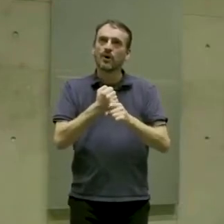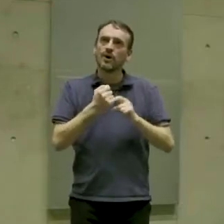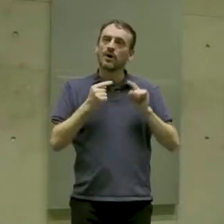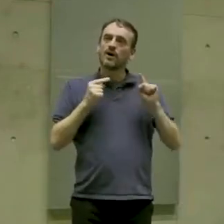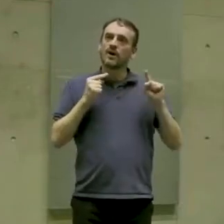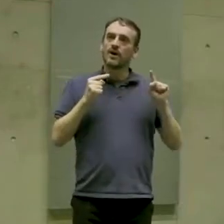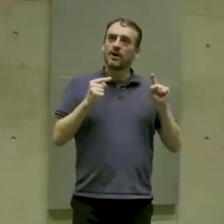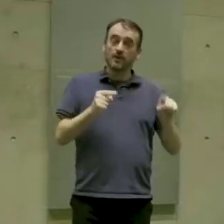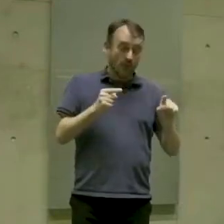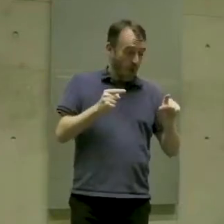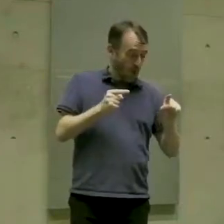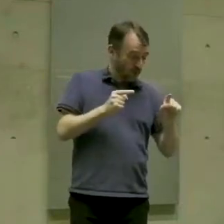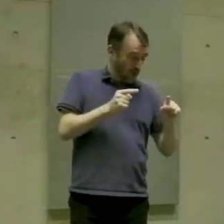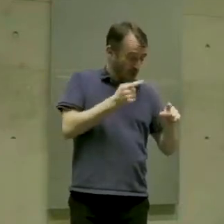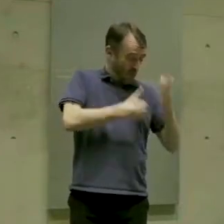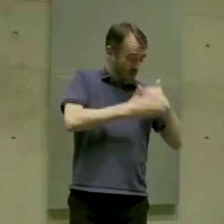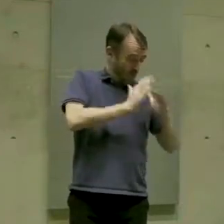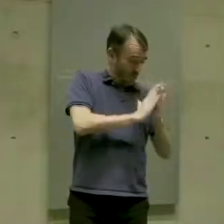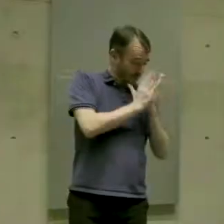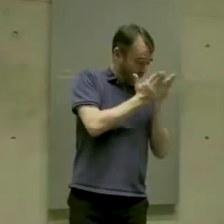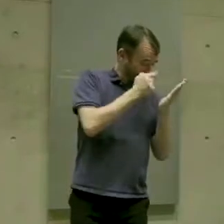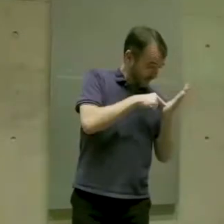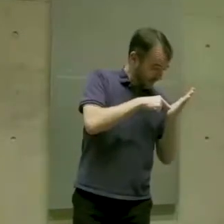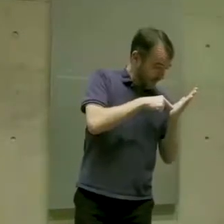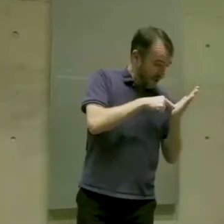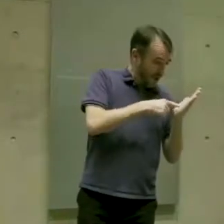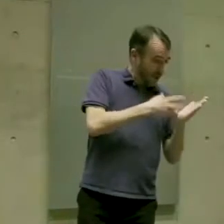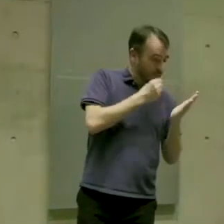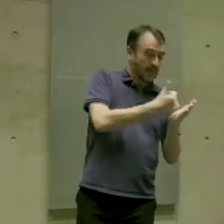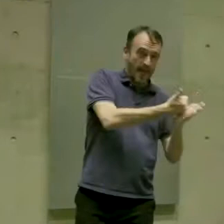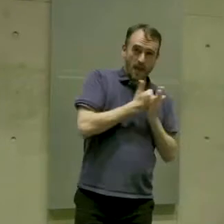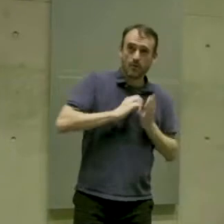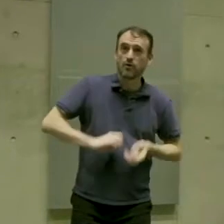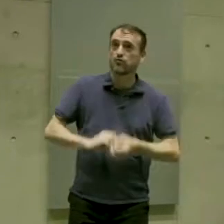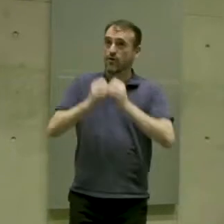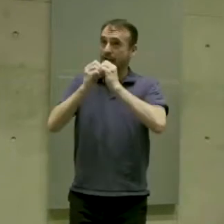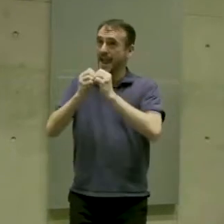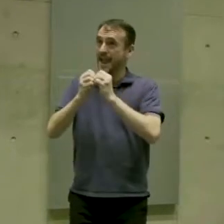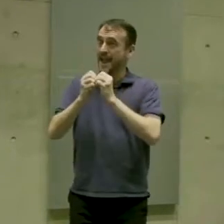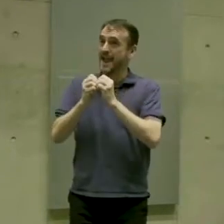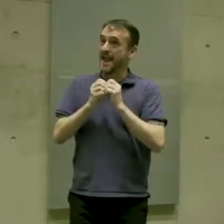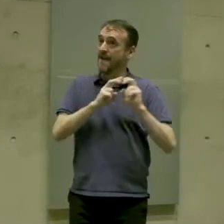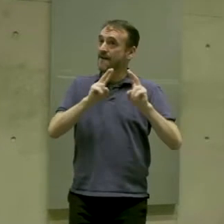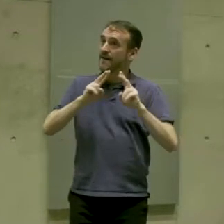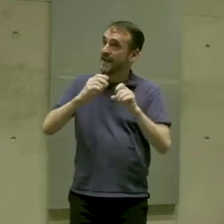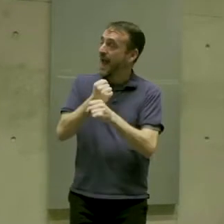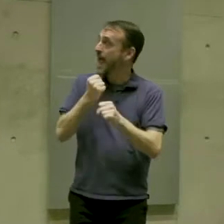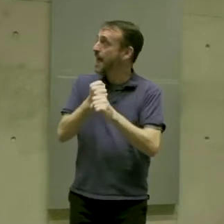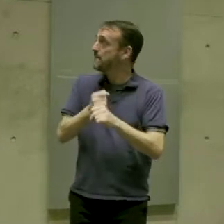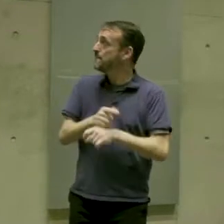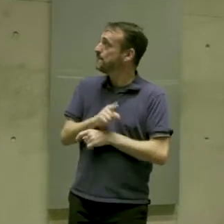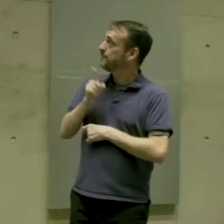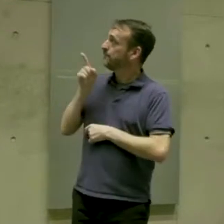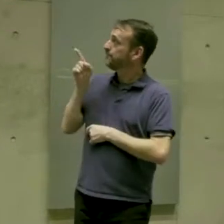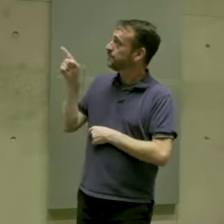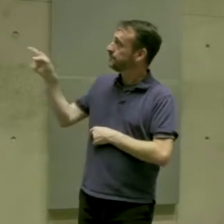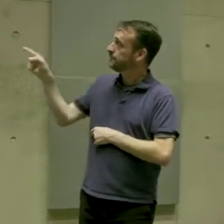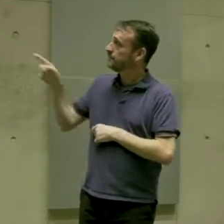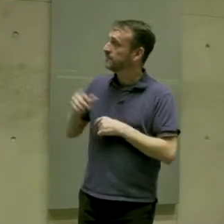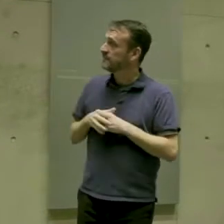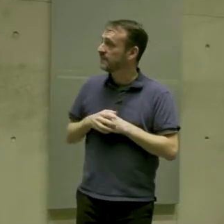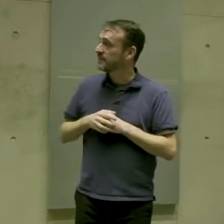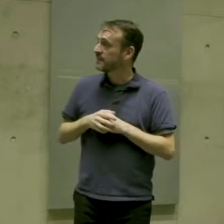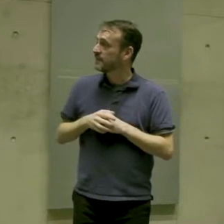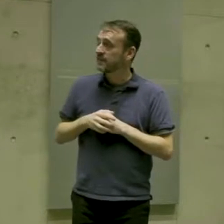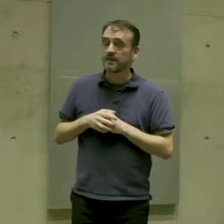little video game. So White Dresses on Branches is made in Twine and was featured in Indiepocalypse